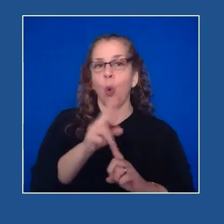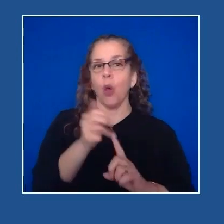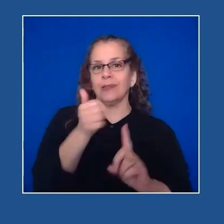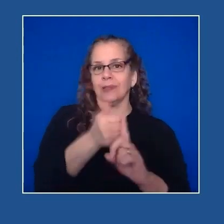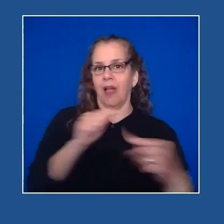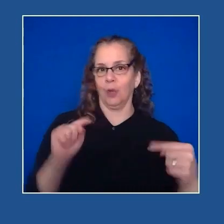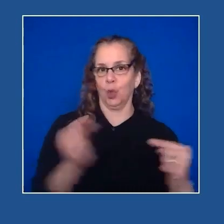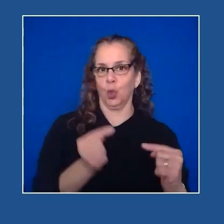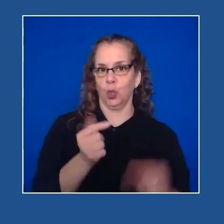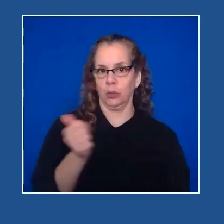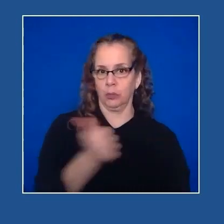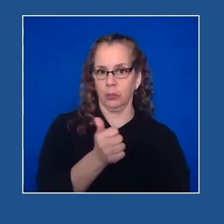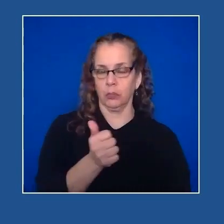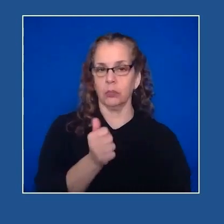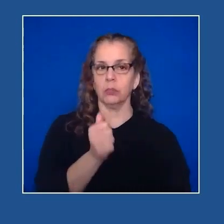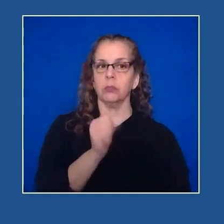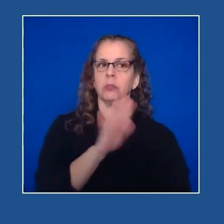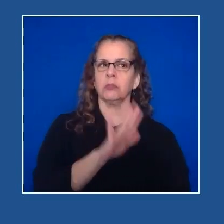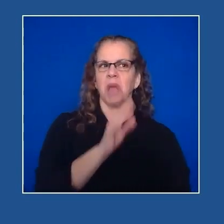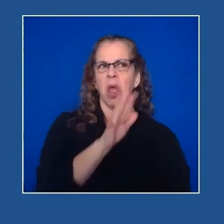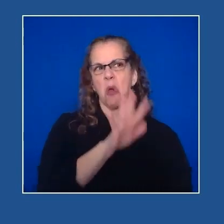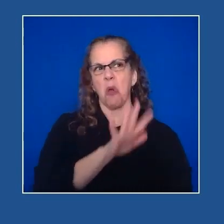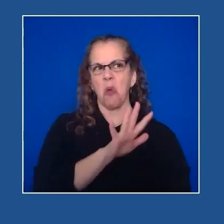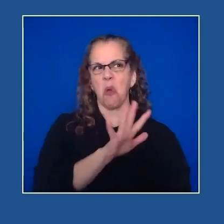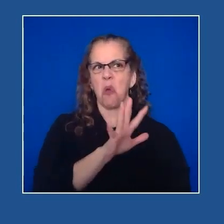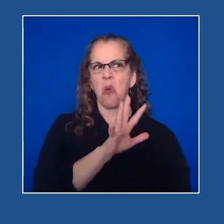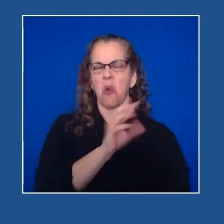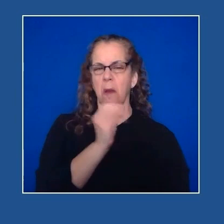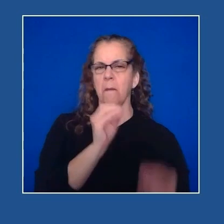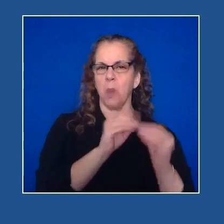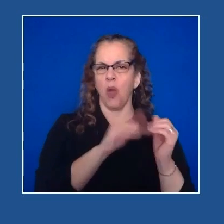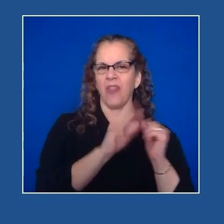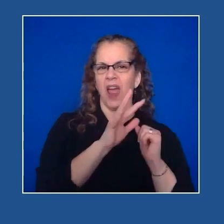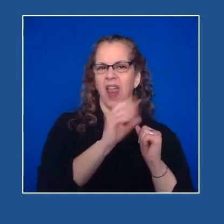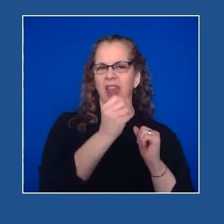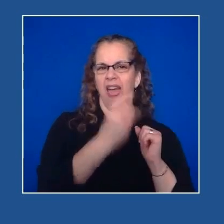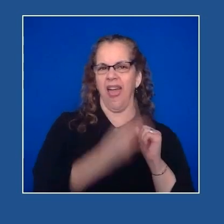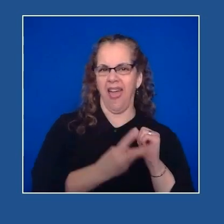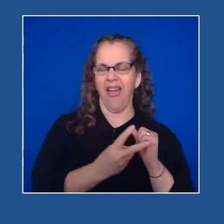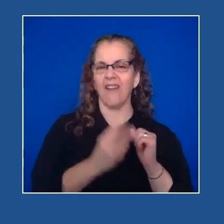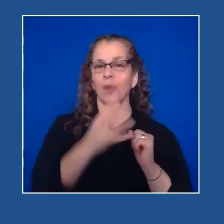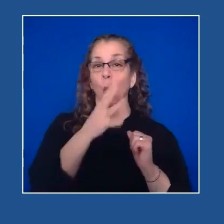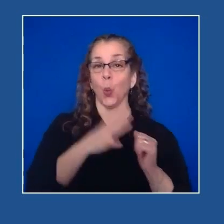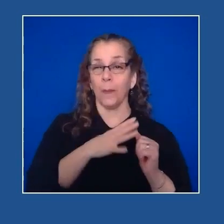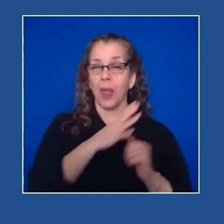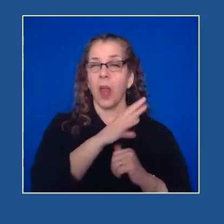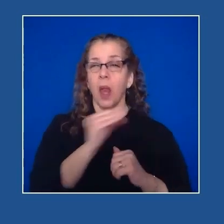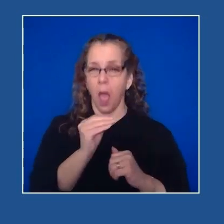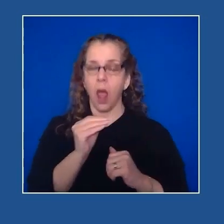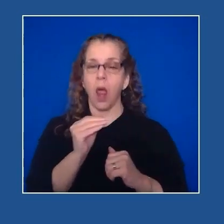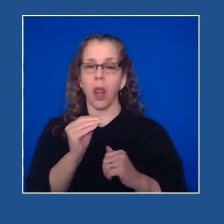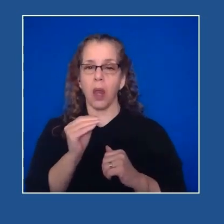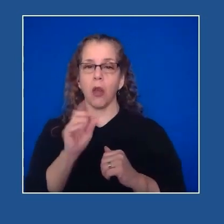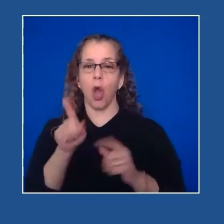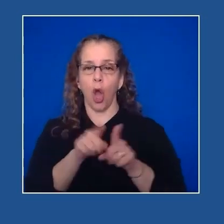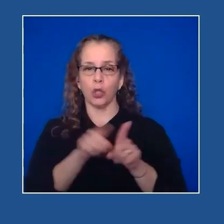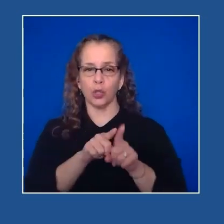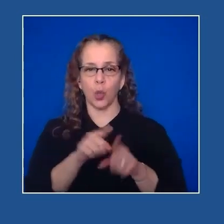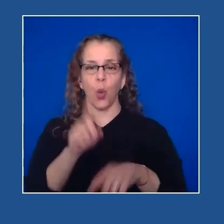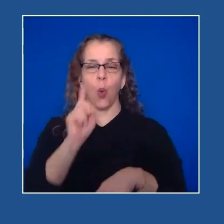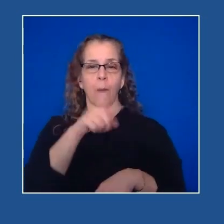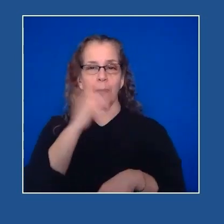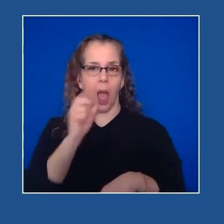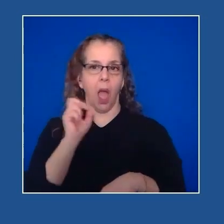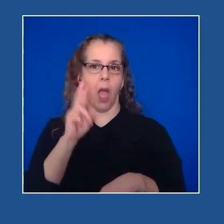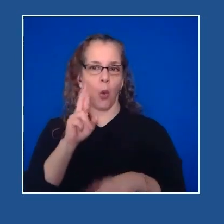little over half were women and 85% were Black, Indigenous, or people of color. There was a baseline session where they